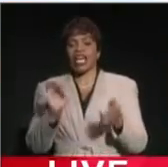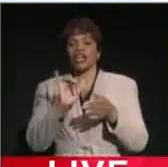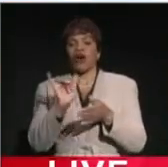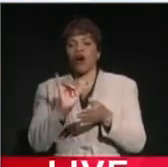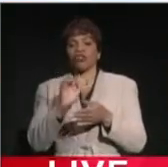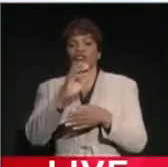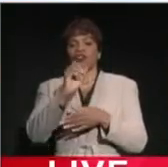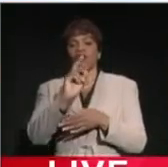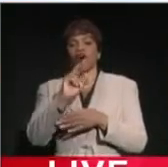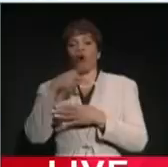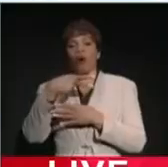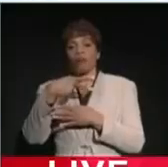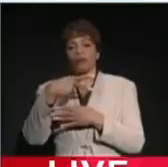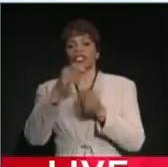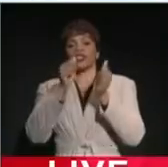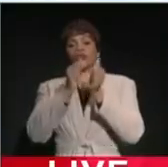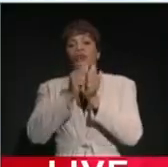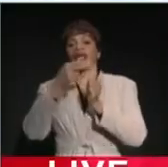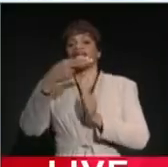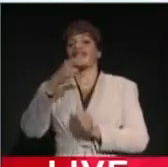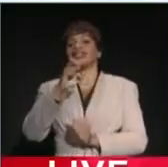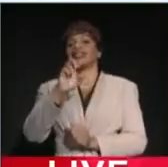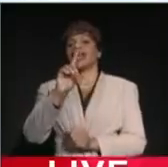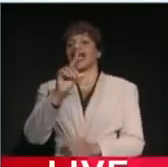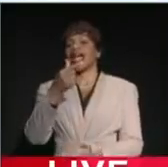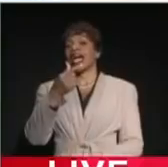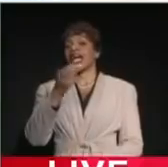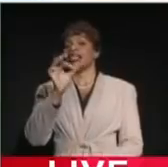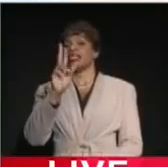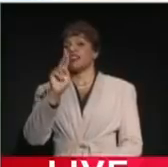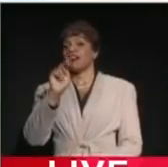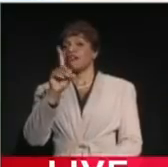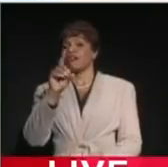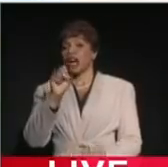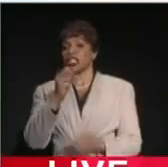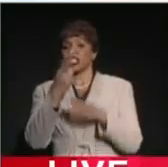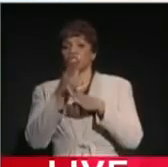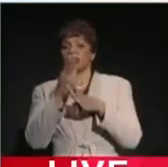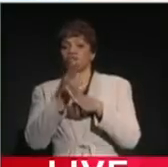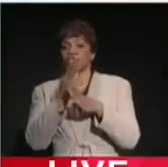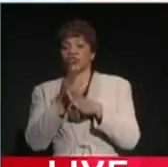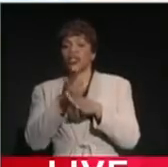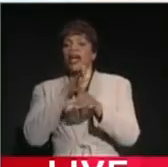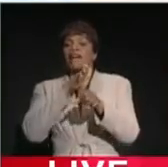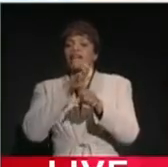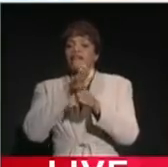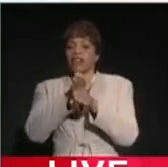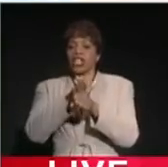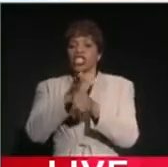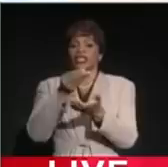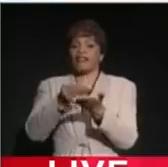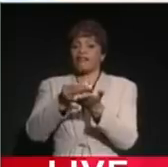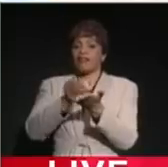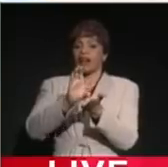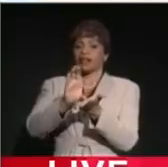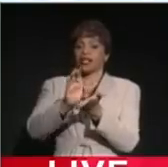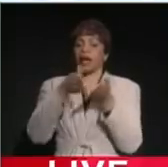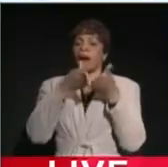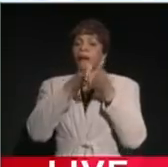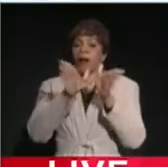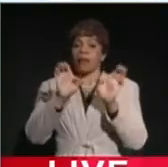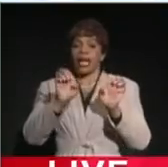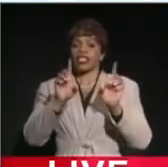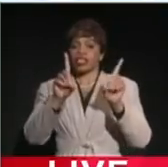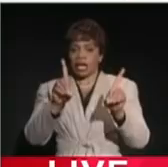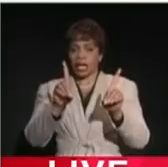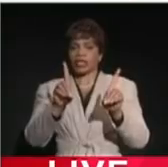funds and wealthiest among us have had and driving that money into fully funding public education, and that is direct property tax relief.